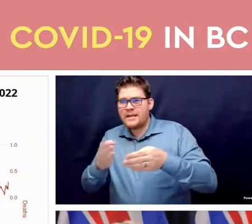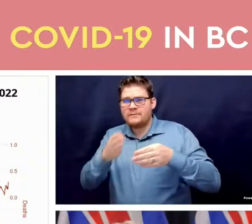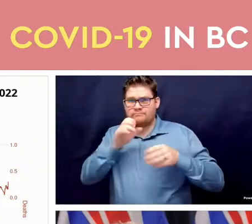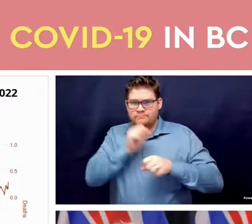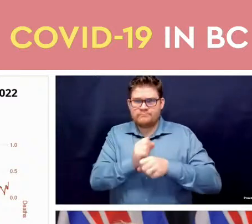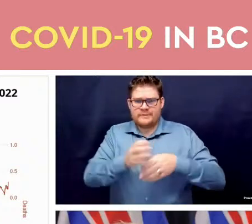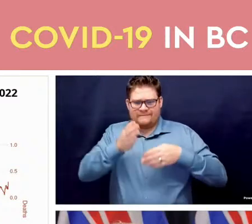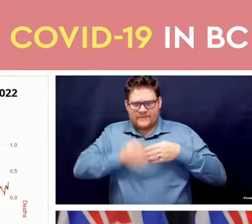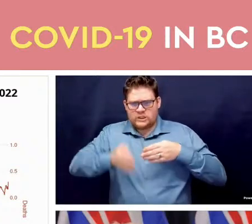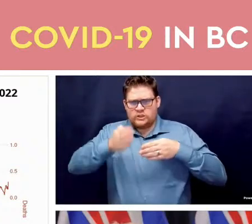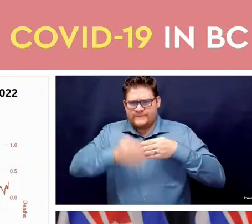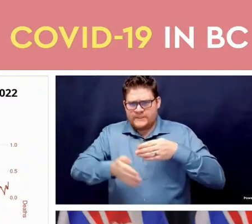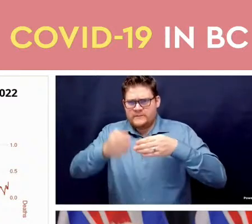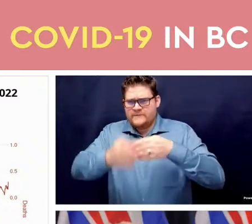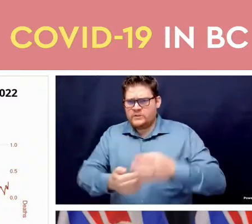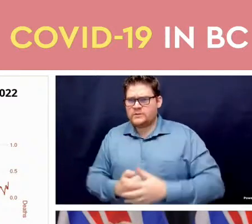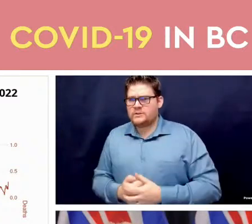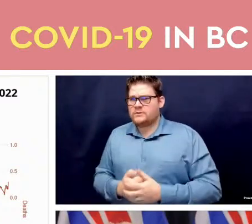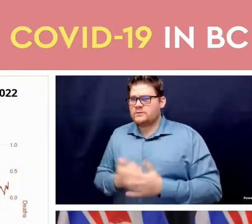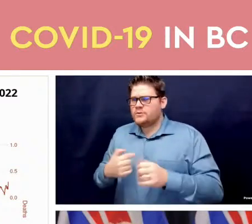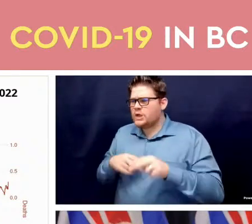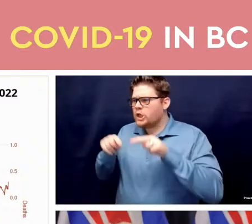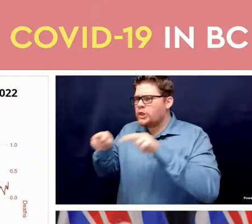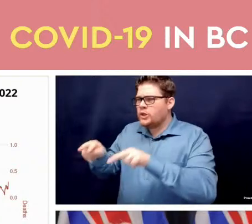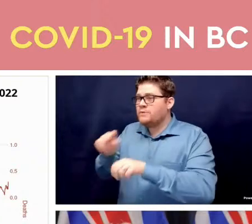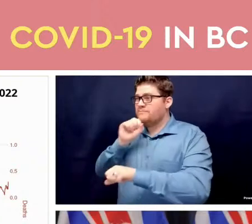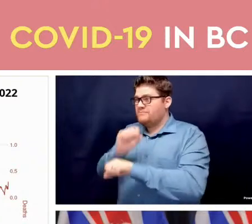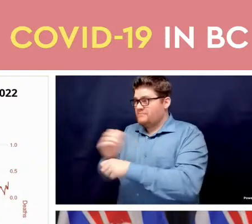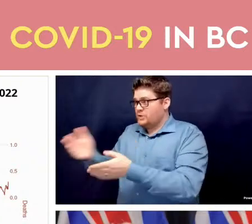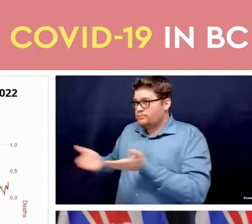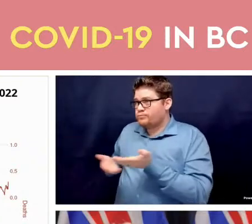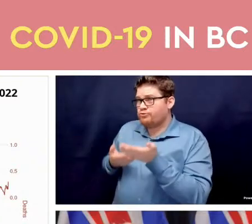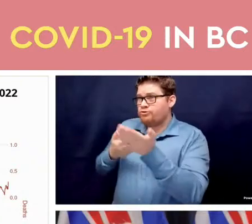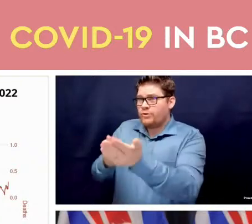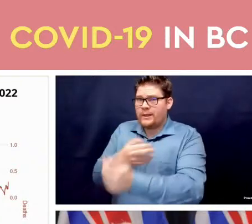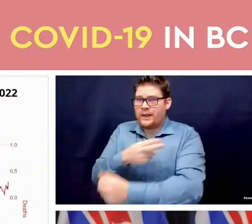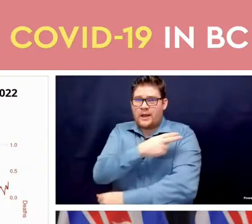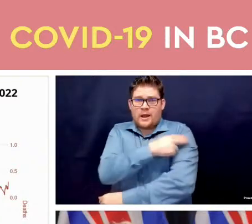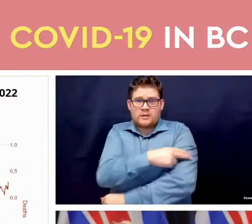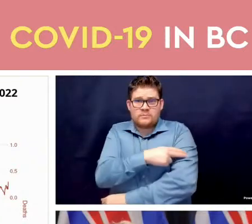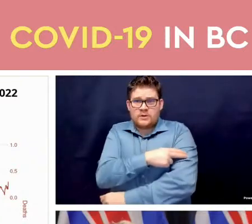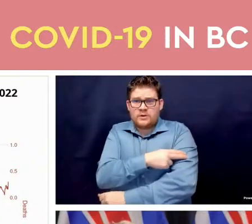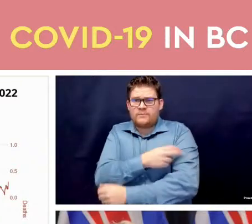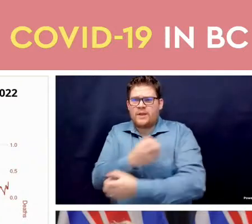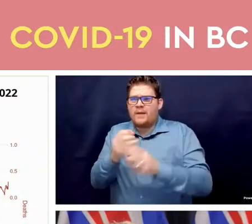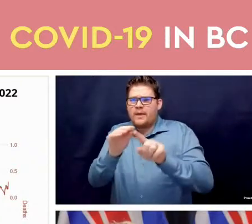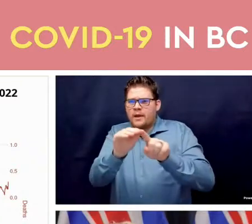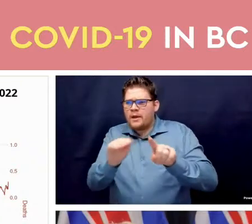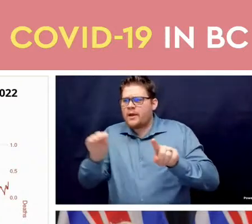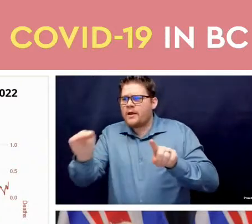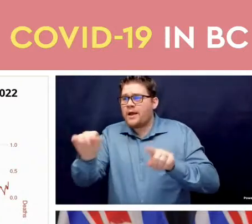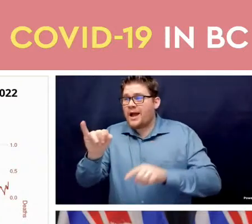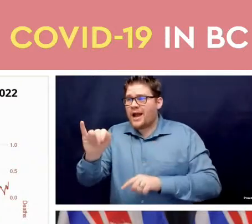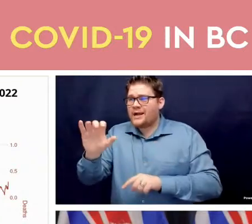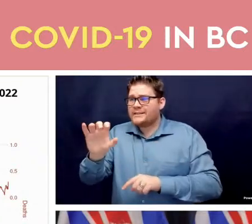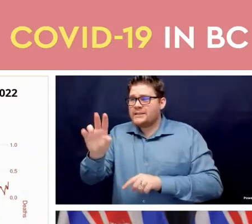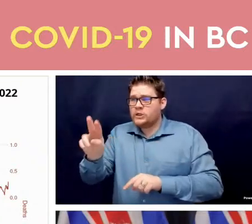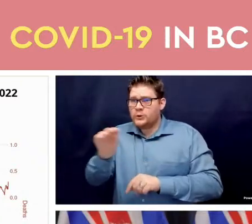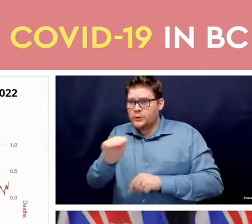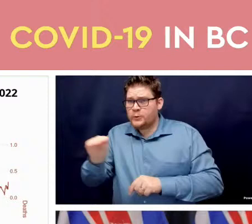endpoints like people who've died from COVID. So this is, again, a reflection of jurisdictions in Canada.